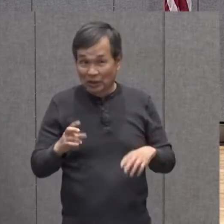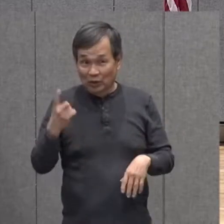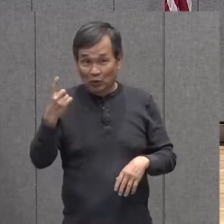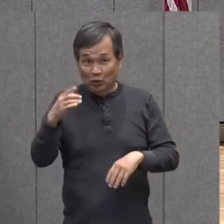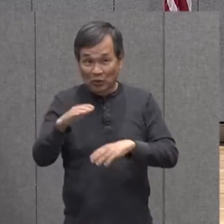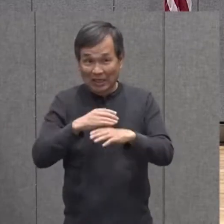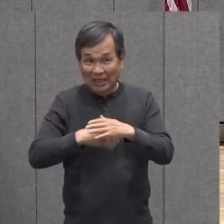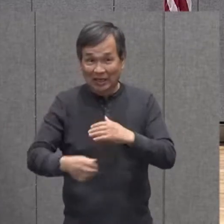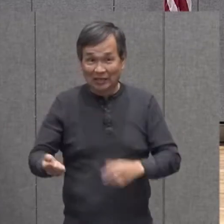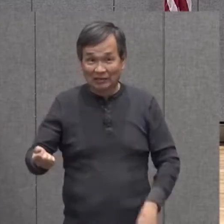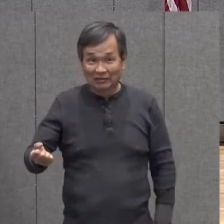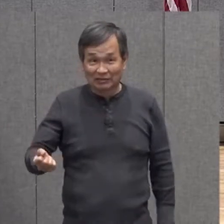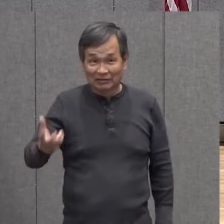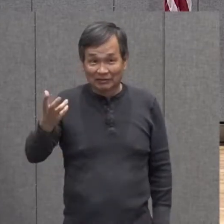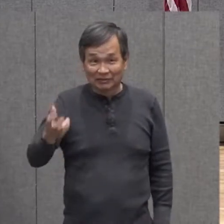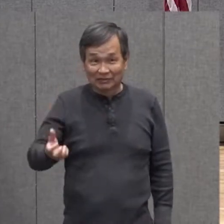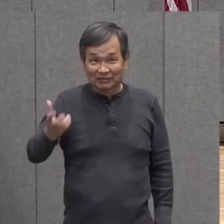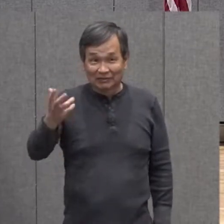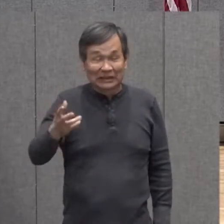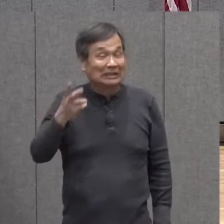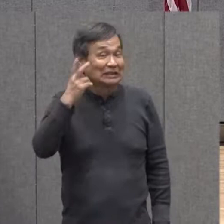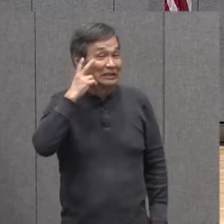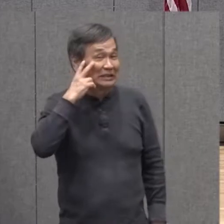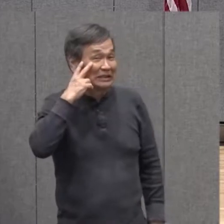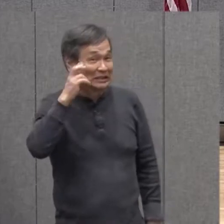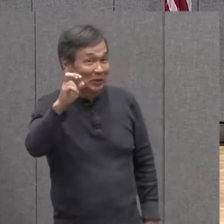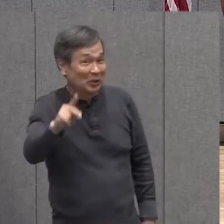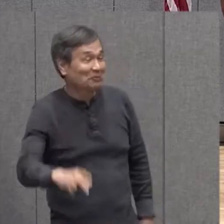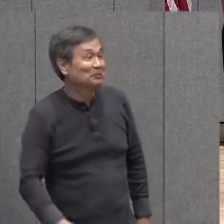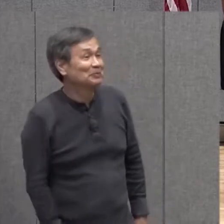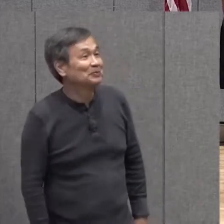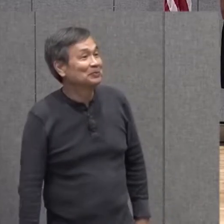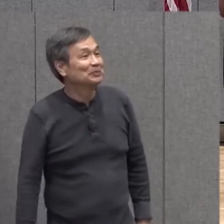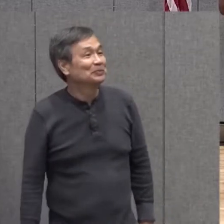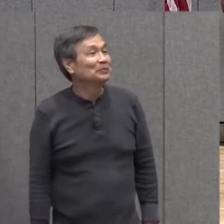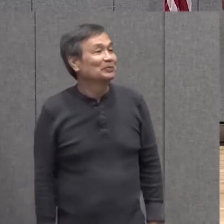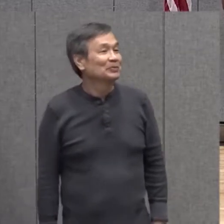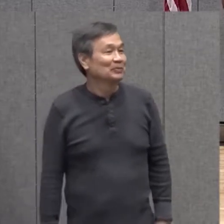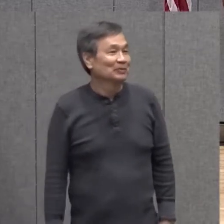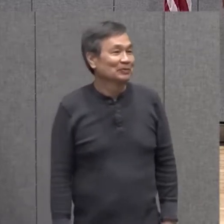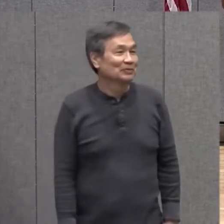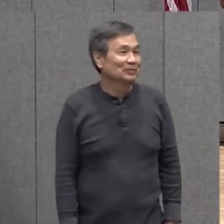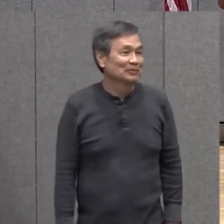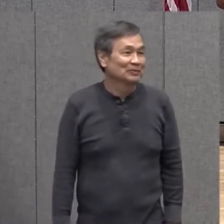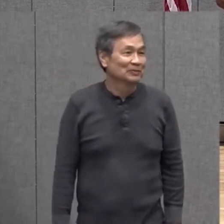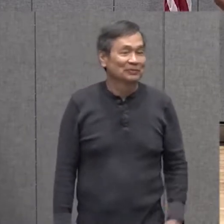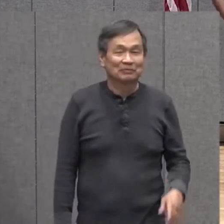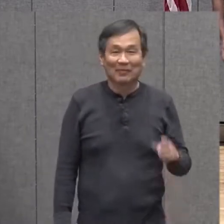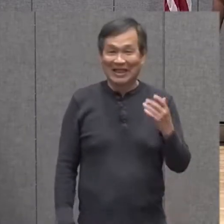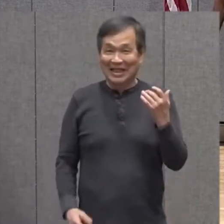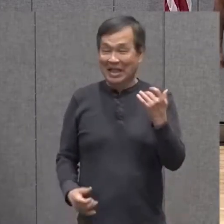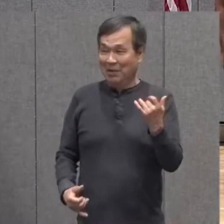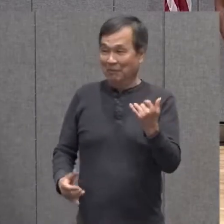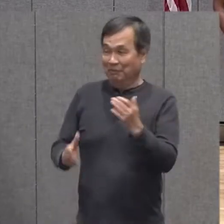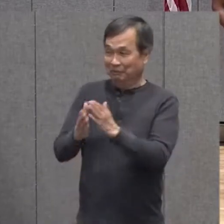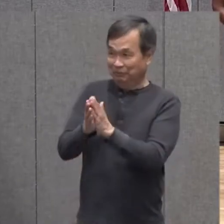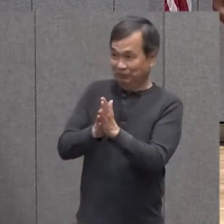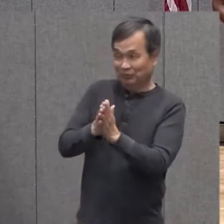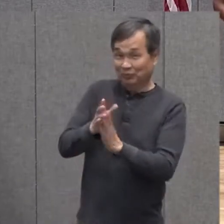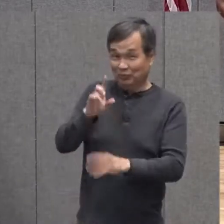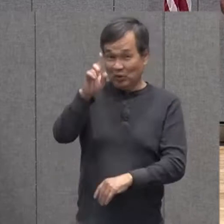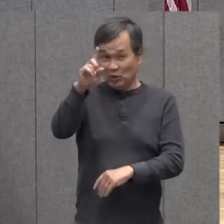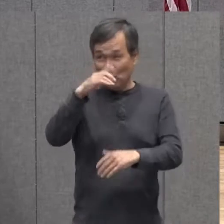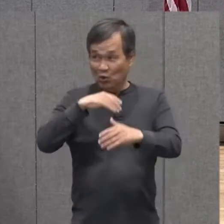juggling? I think we should move on to one-handed juggling. Bien, vamos a seguir con malabarismo de una mano. So,